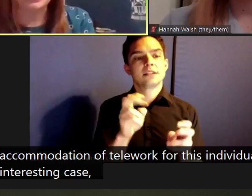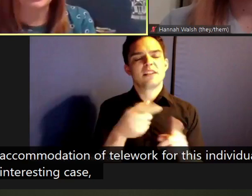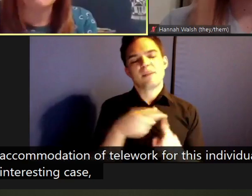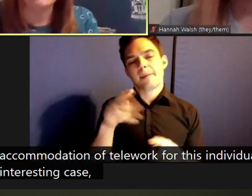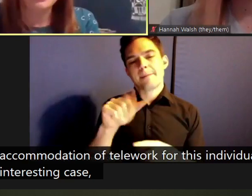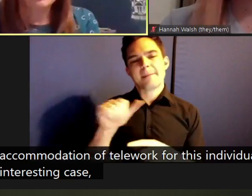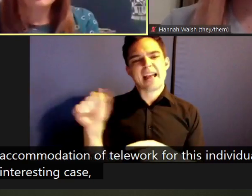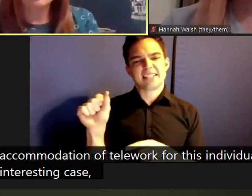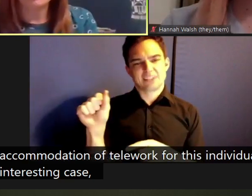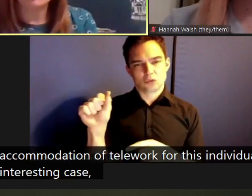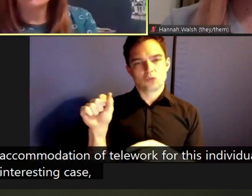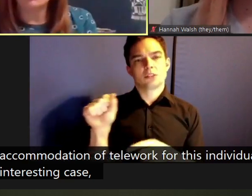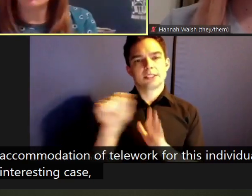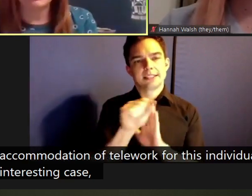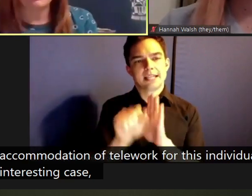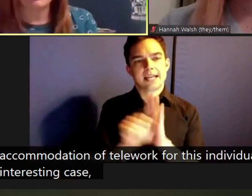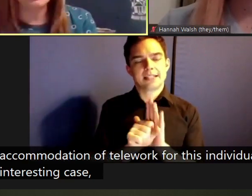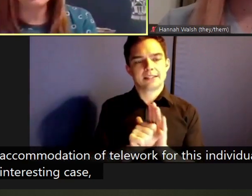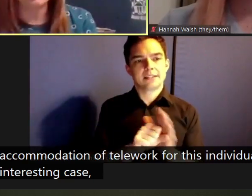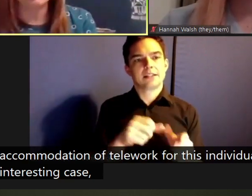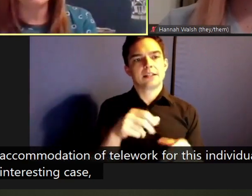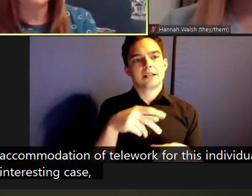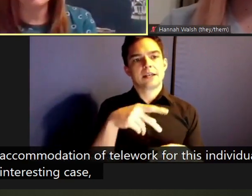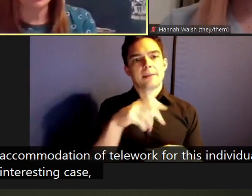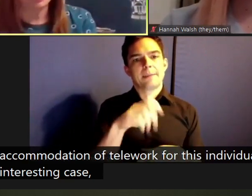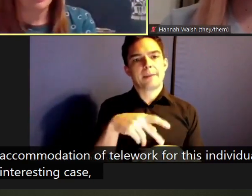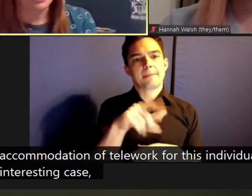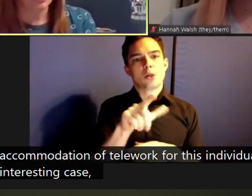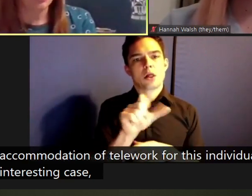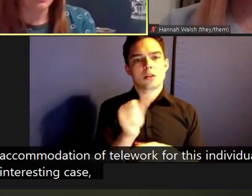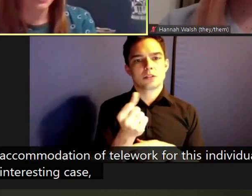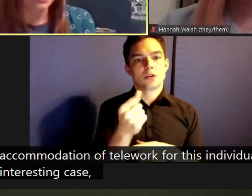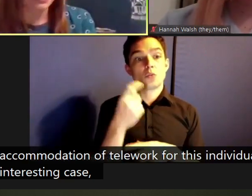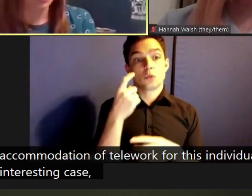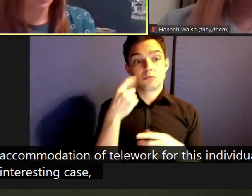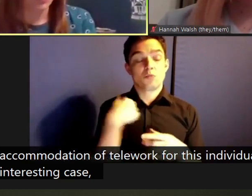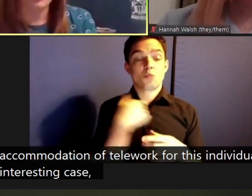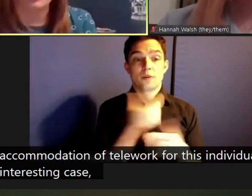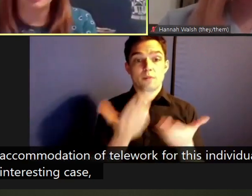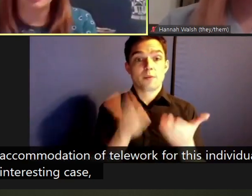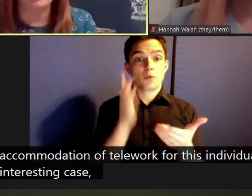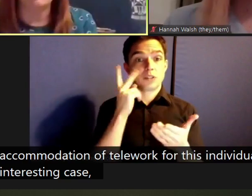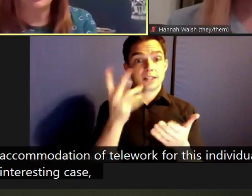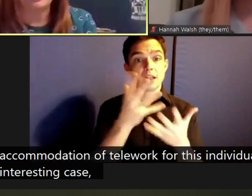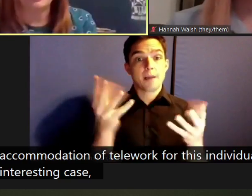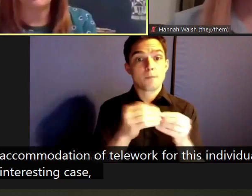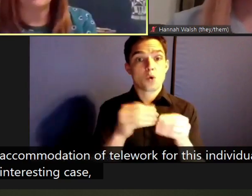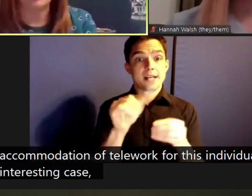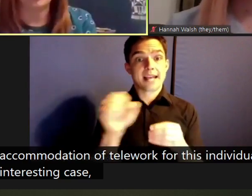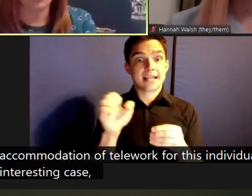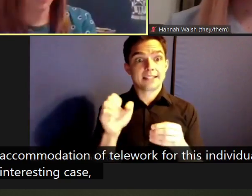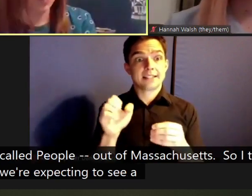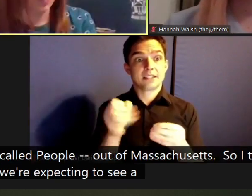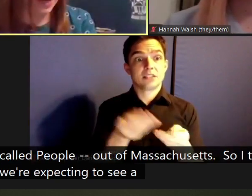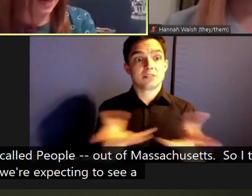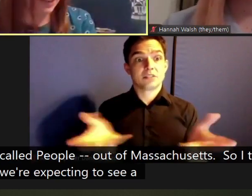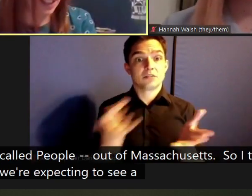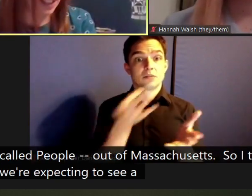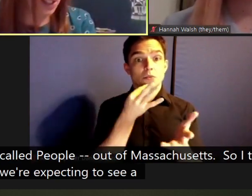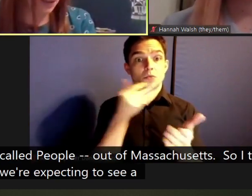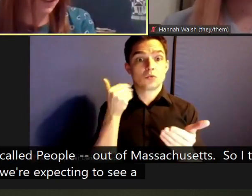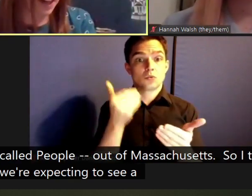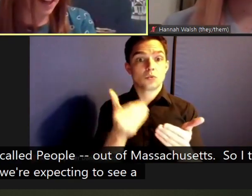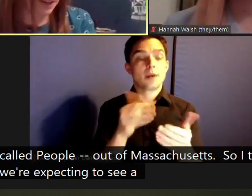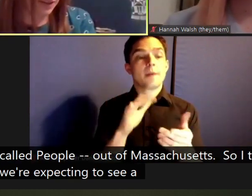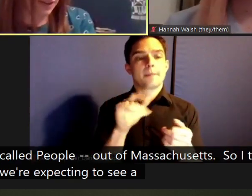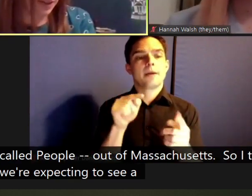Massachusetts. So I think we're expecting to see a lot more cases come out, but this is one that, the one